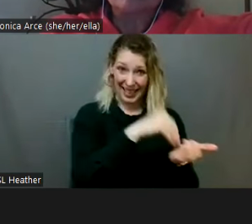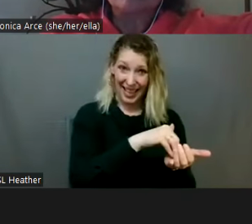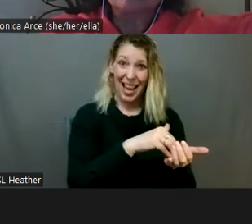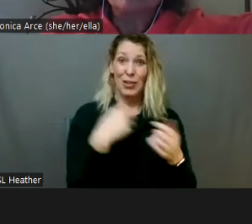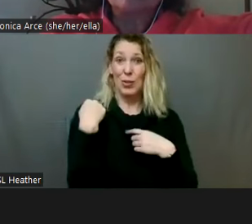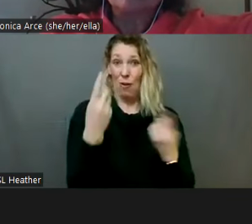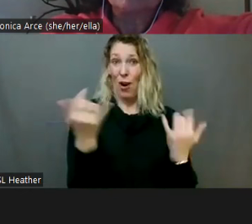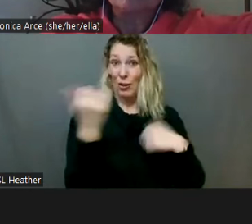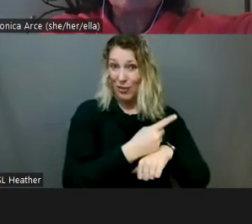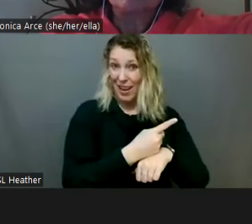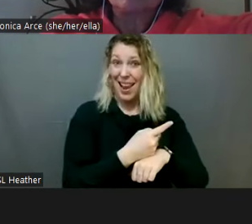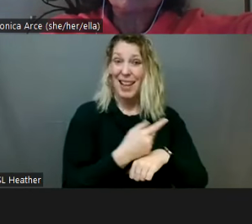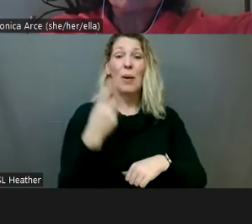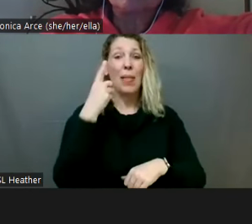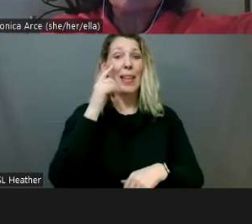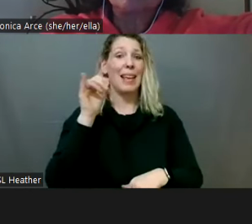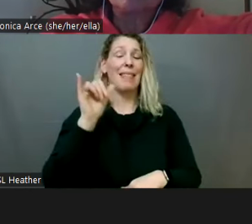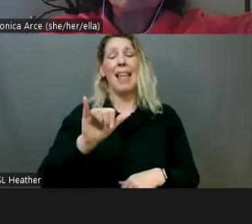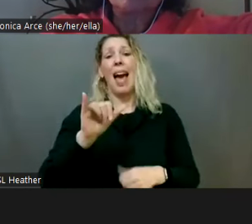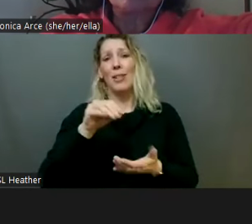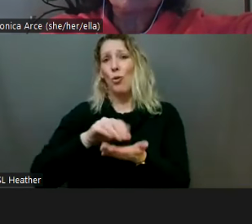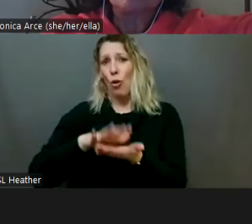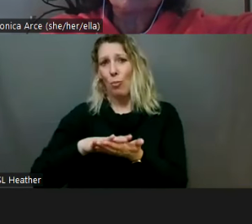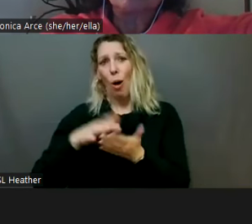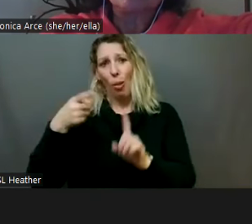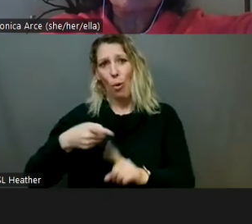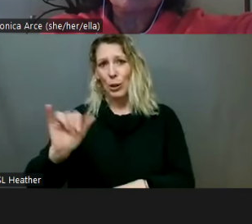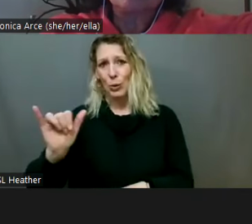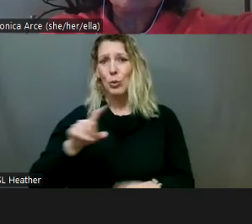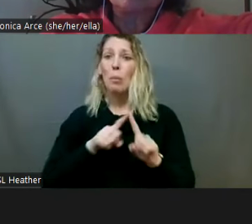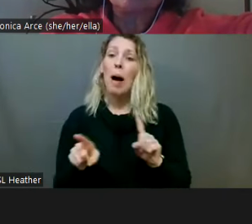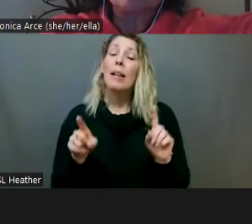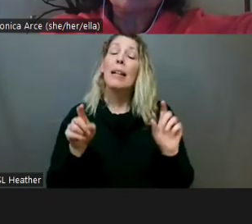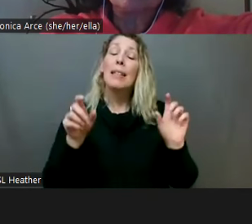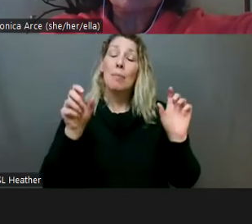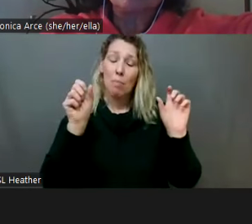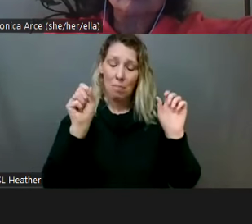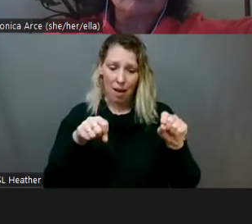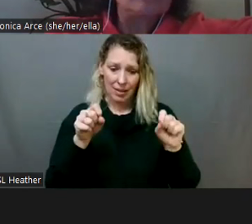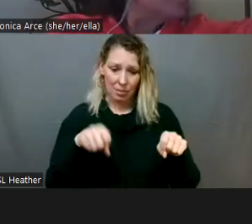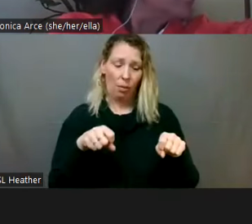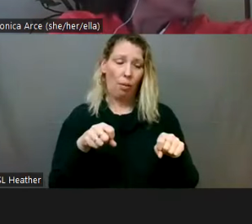far today. So I think that's a notable point as well, but definitely possible to